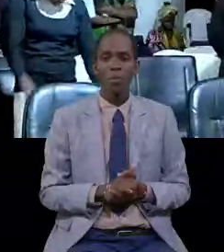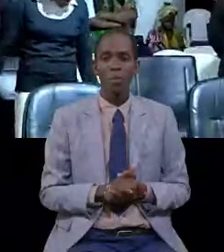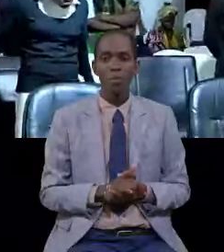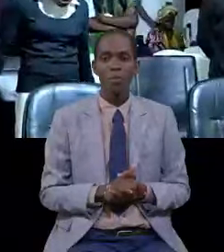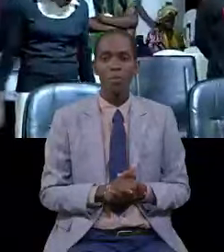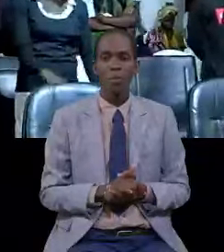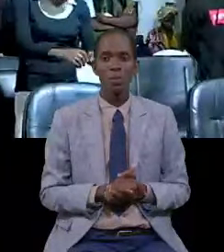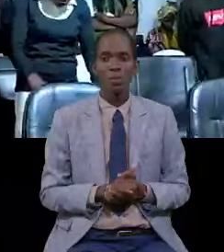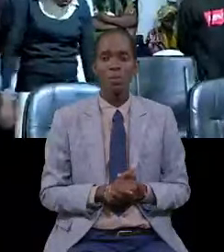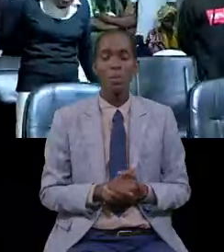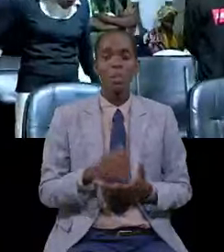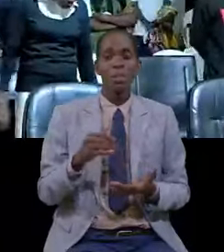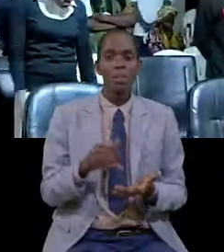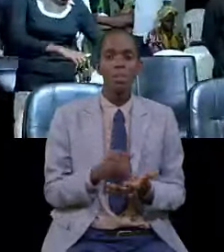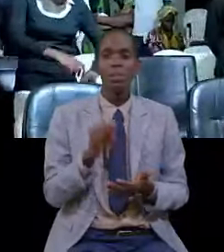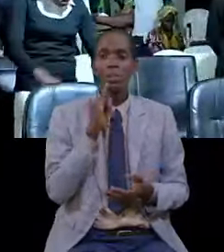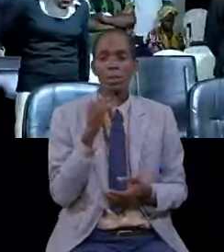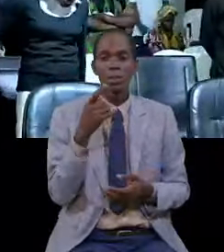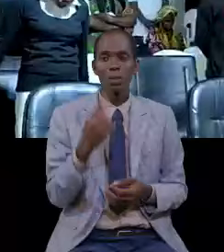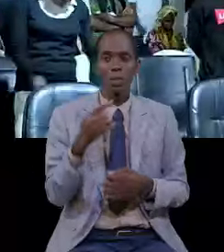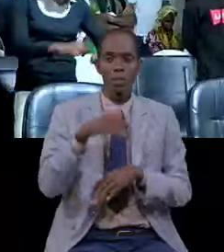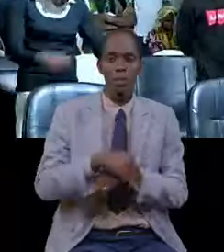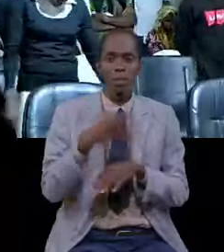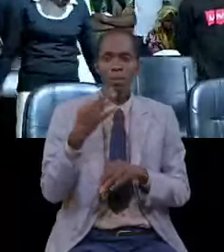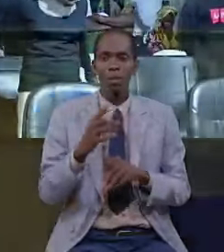It's a night of answered prayer.